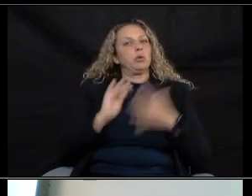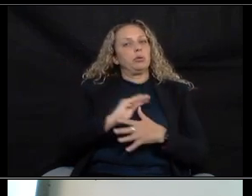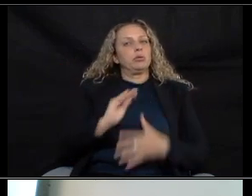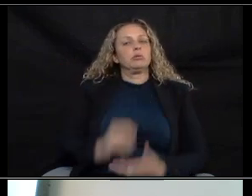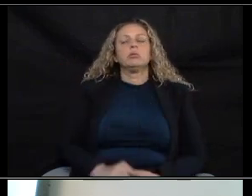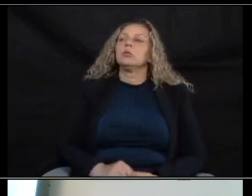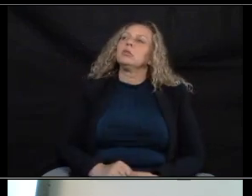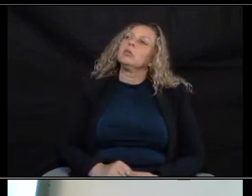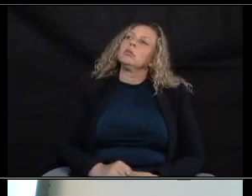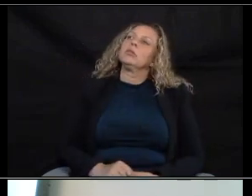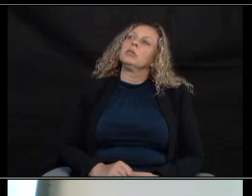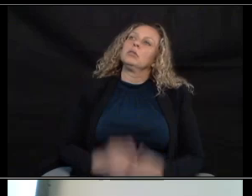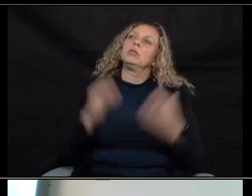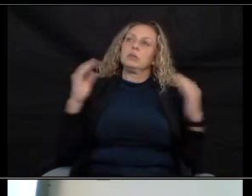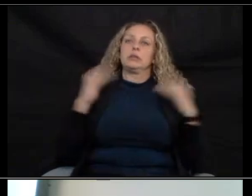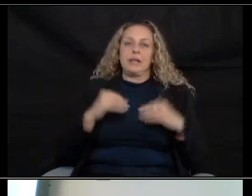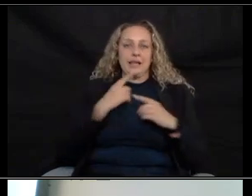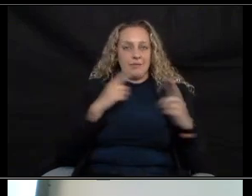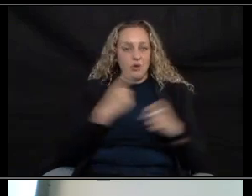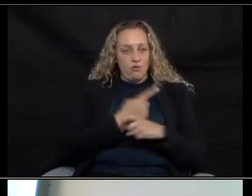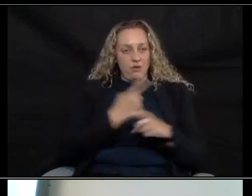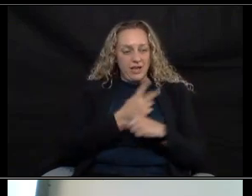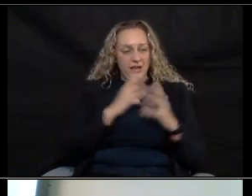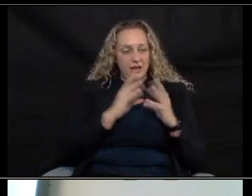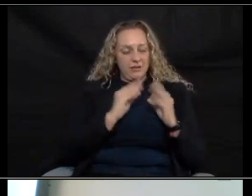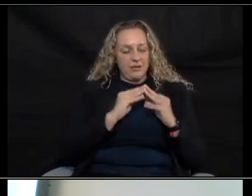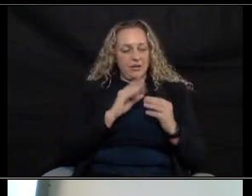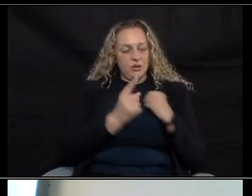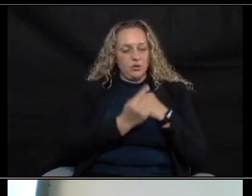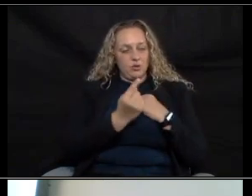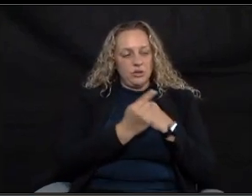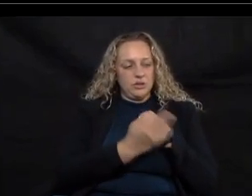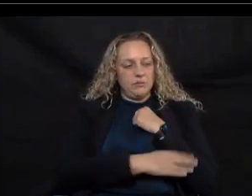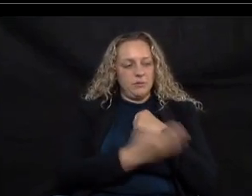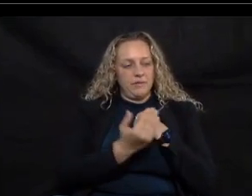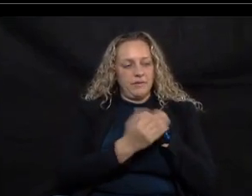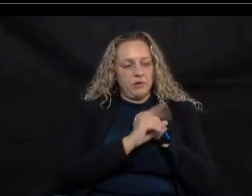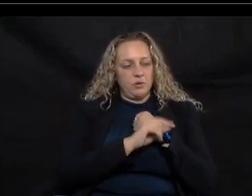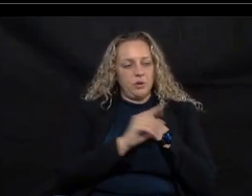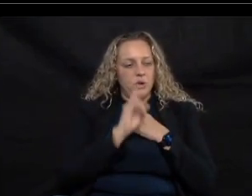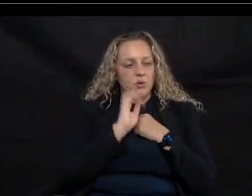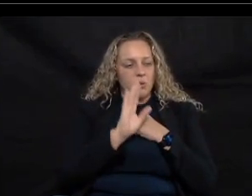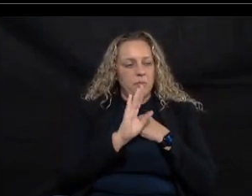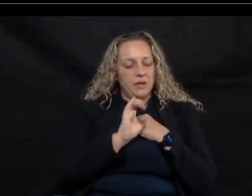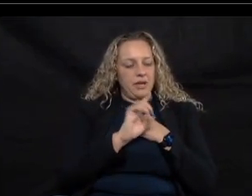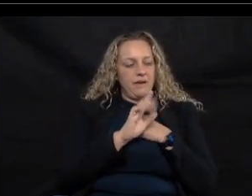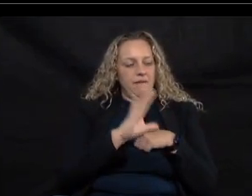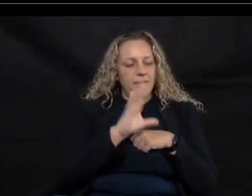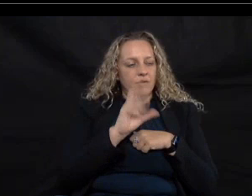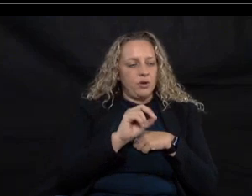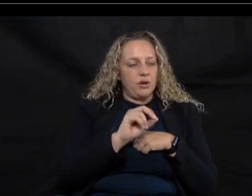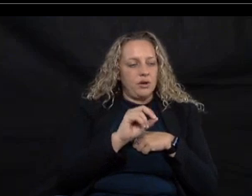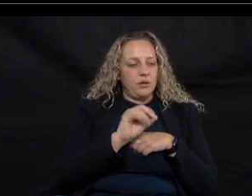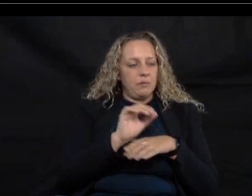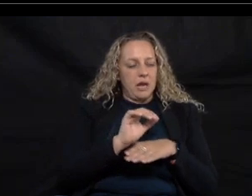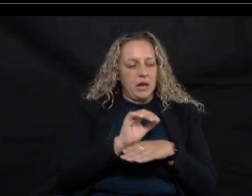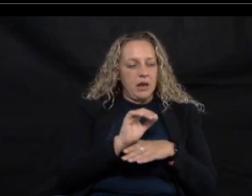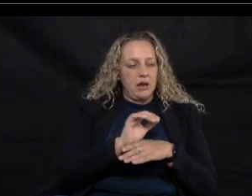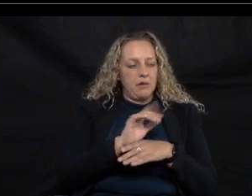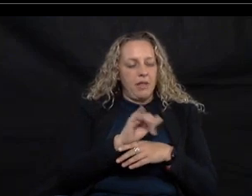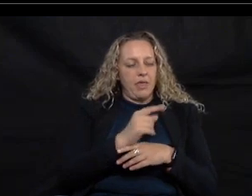Our next announcement is that the regular commission meeting on Tuesday, September 15, 2020 will be at 5:30 p.m. And